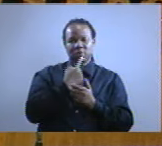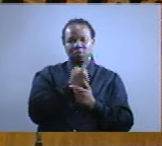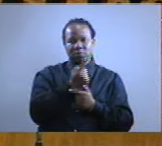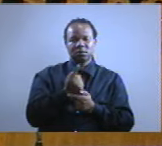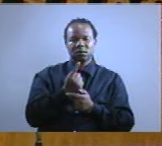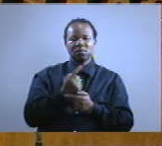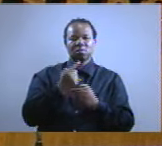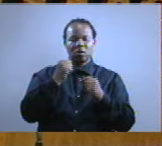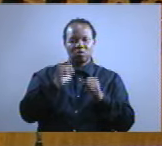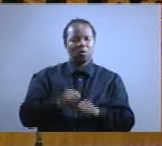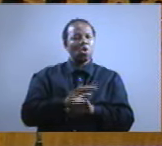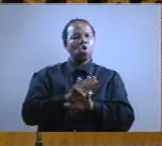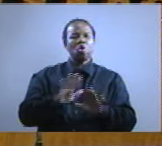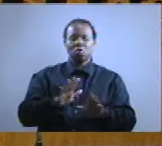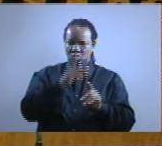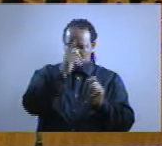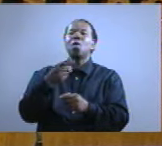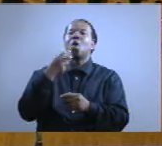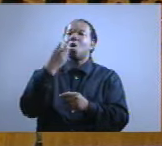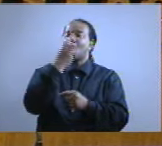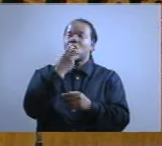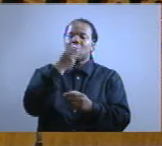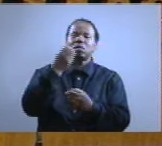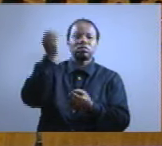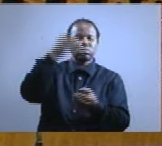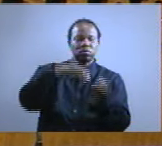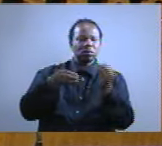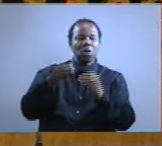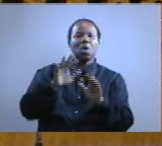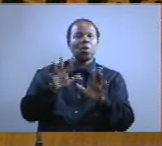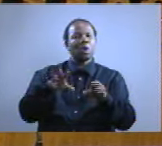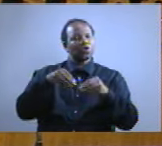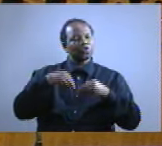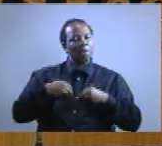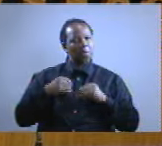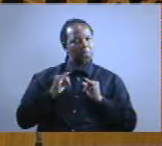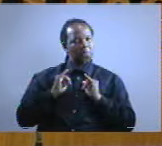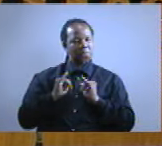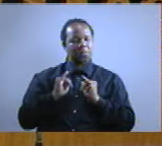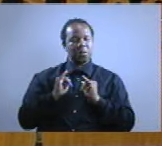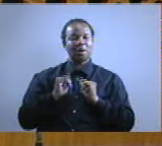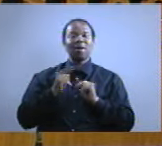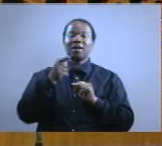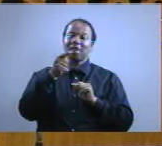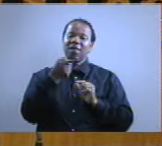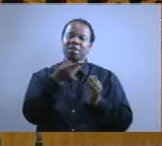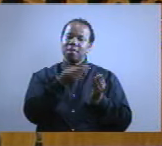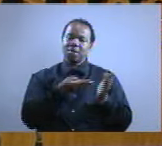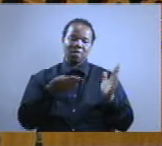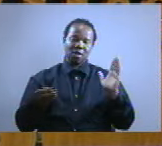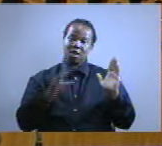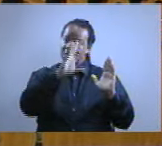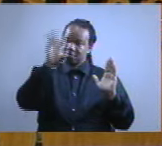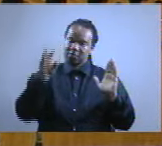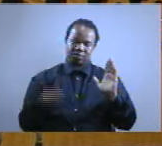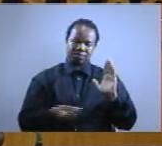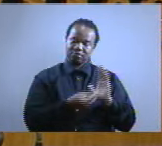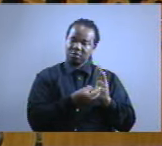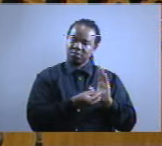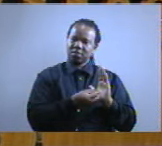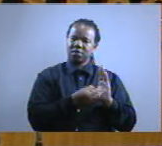of compliance. Yes. Those inputs are included in this bill. Because